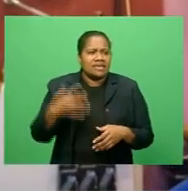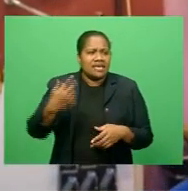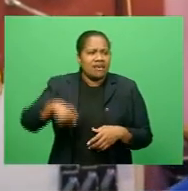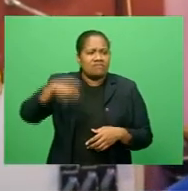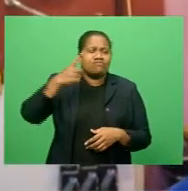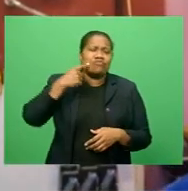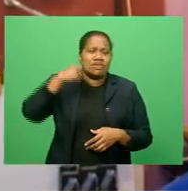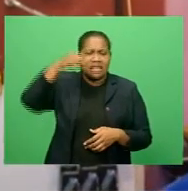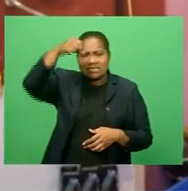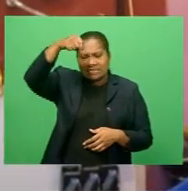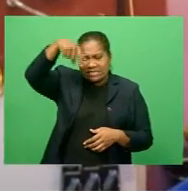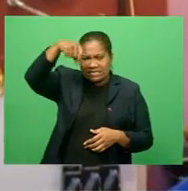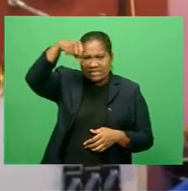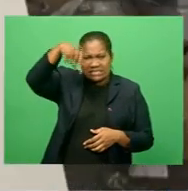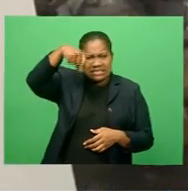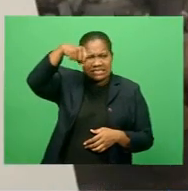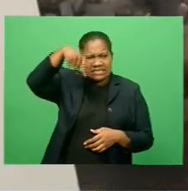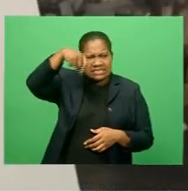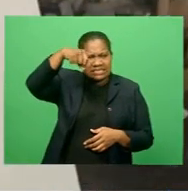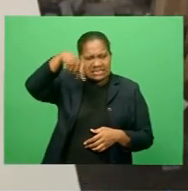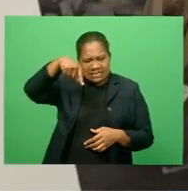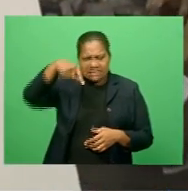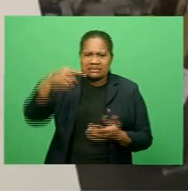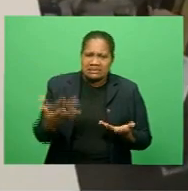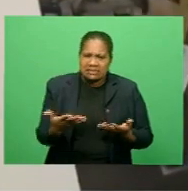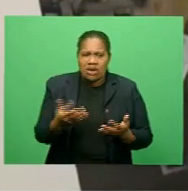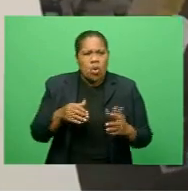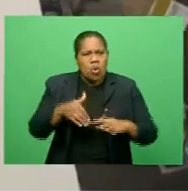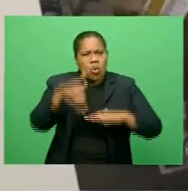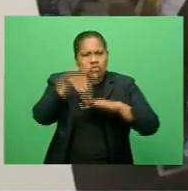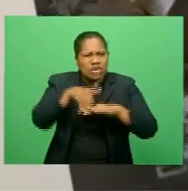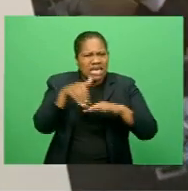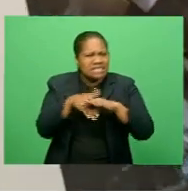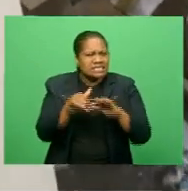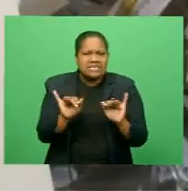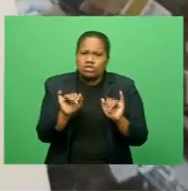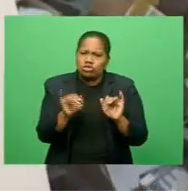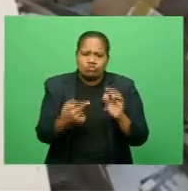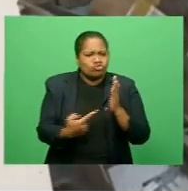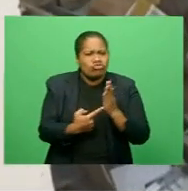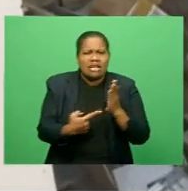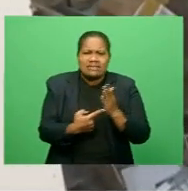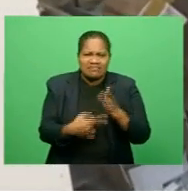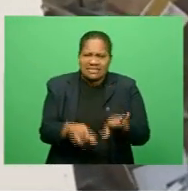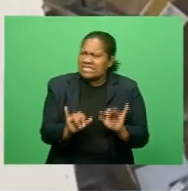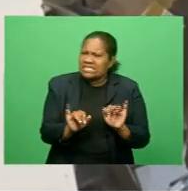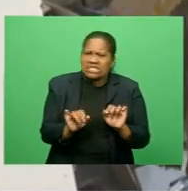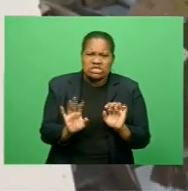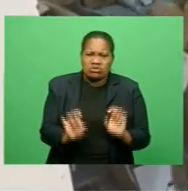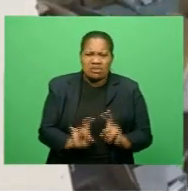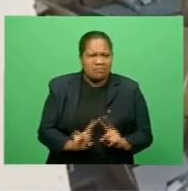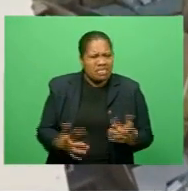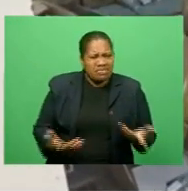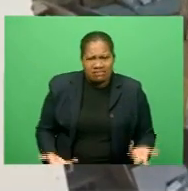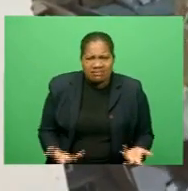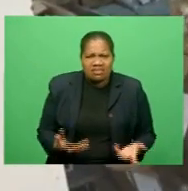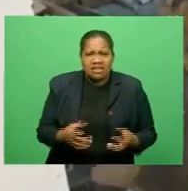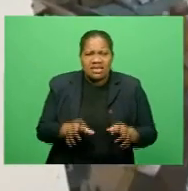It's either ceiling, walls, drainage issues, toilet issues, sewer line breaking into our